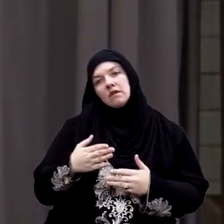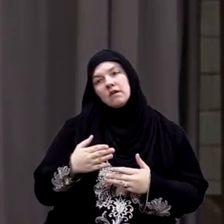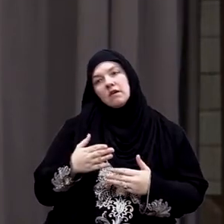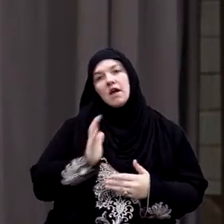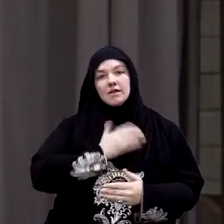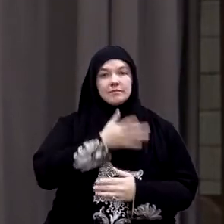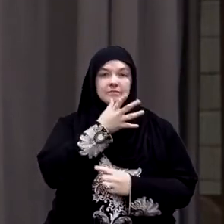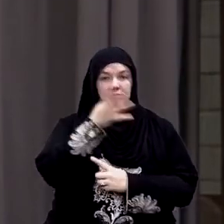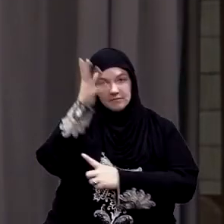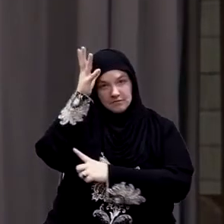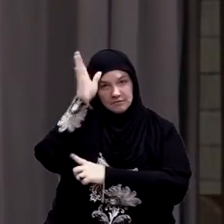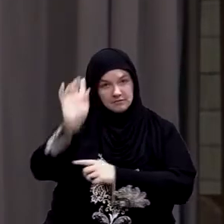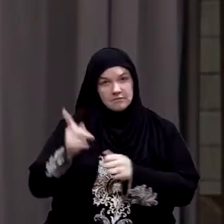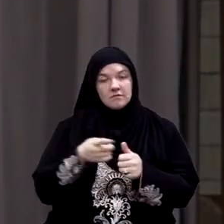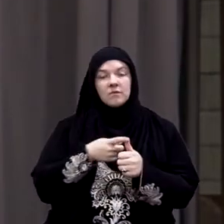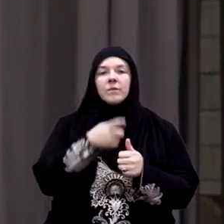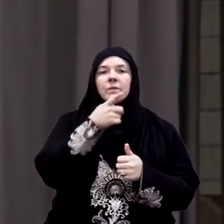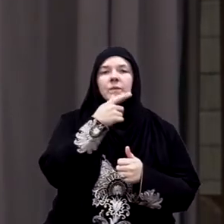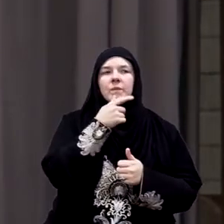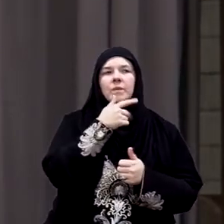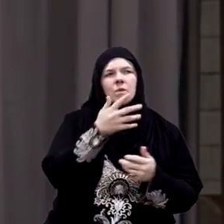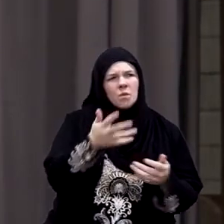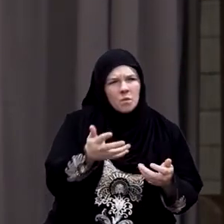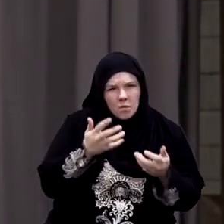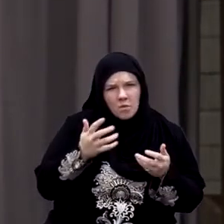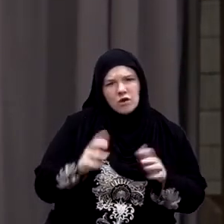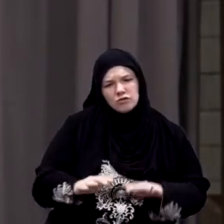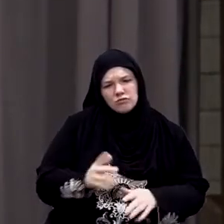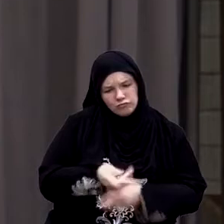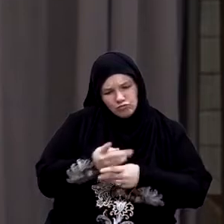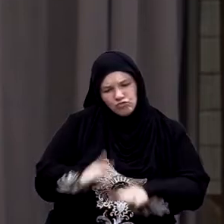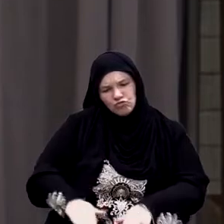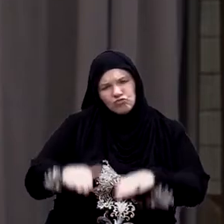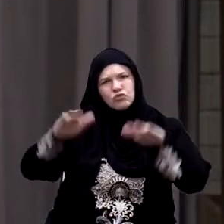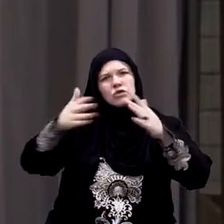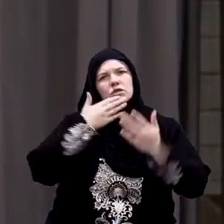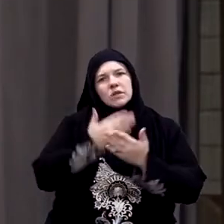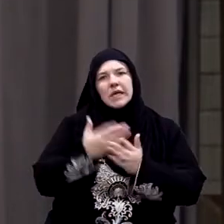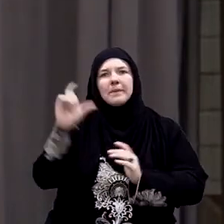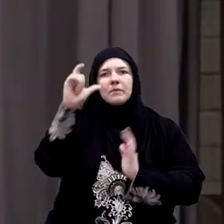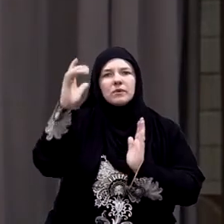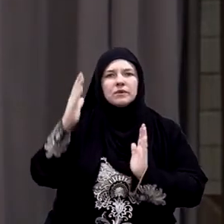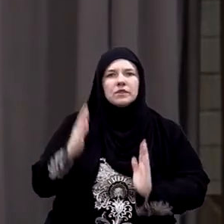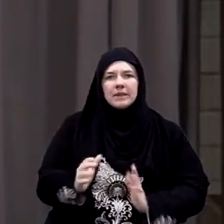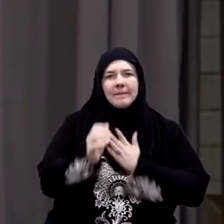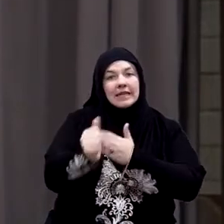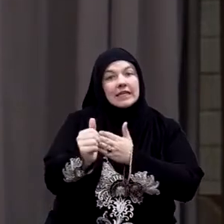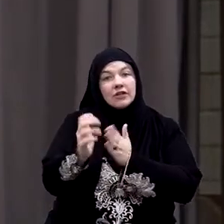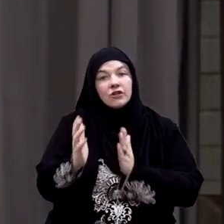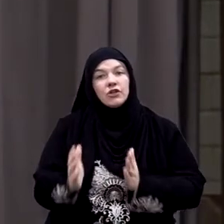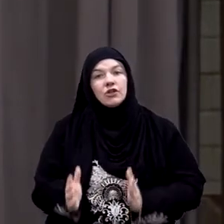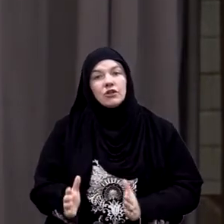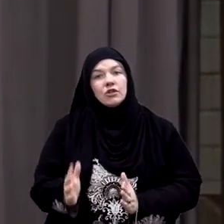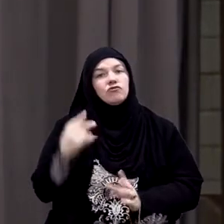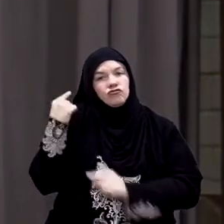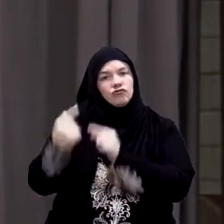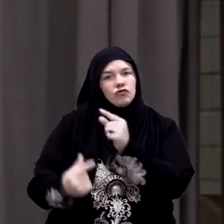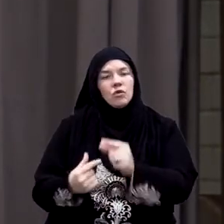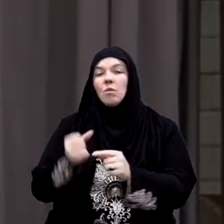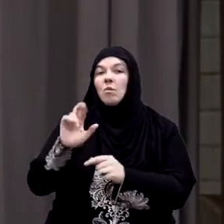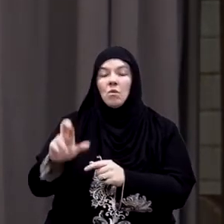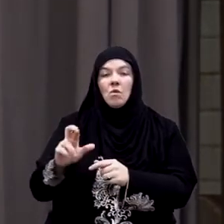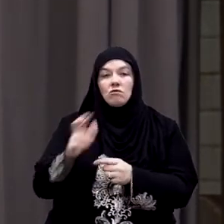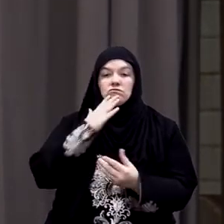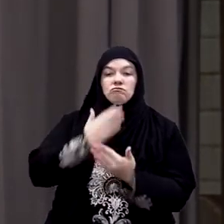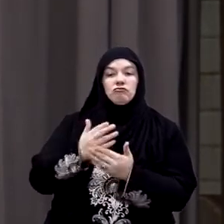us parents who want to raise a great Muslim leader generation or